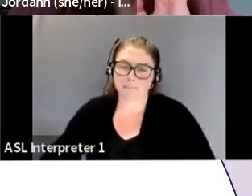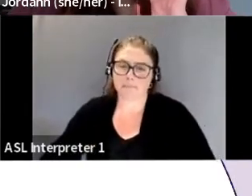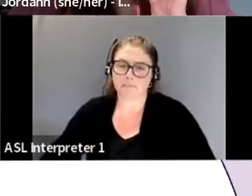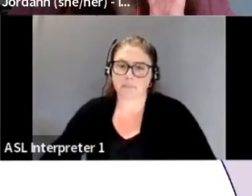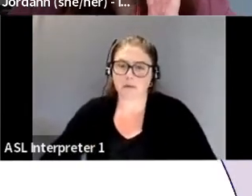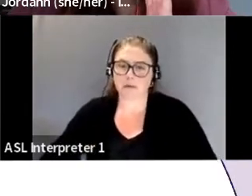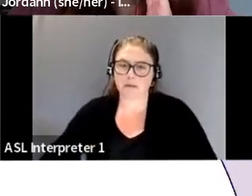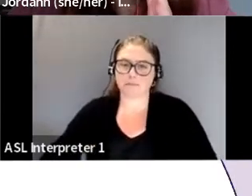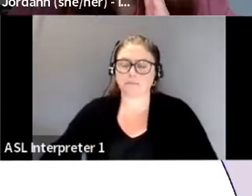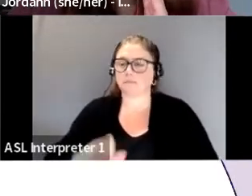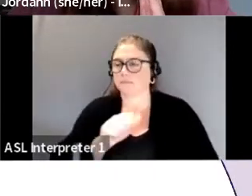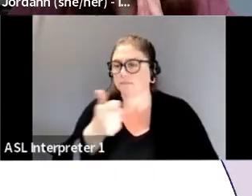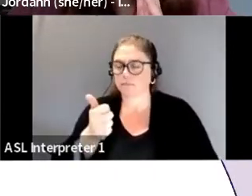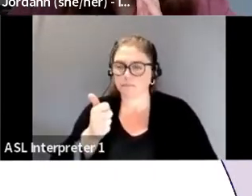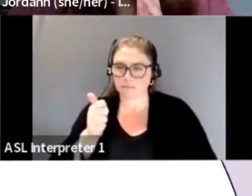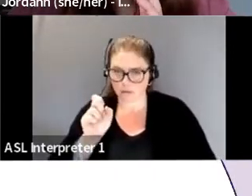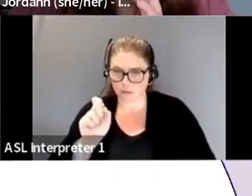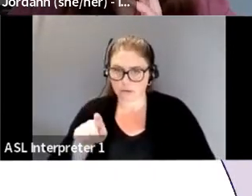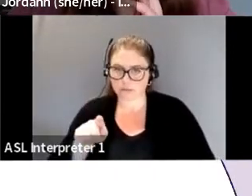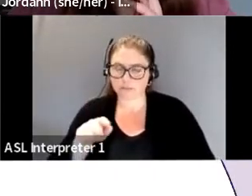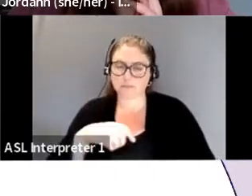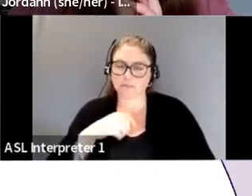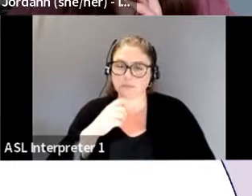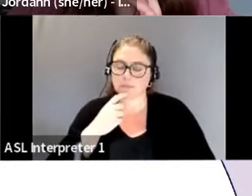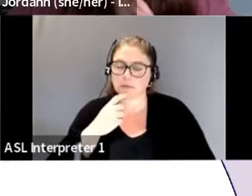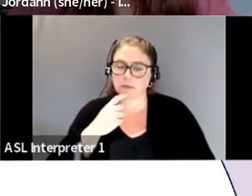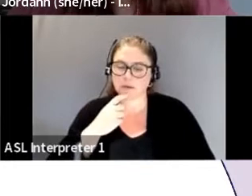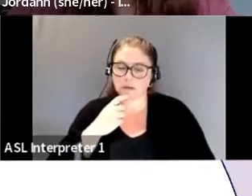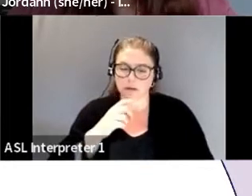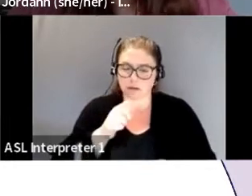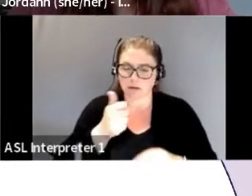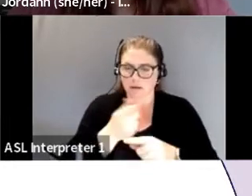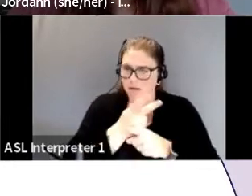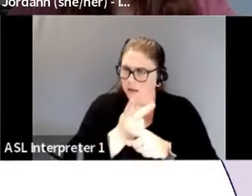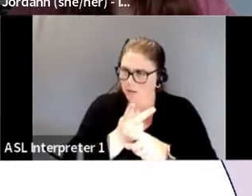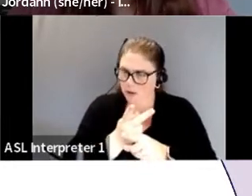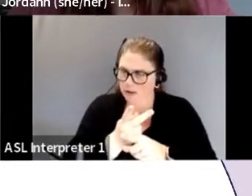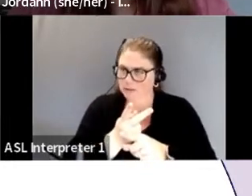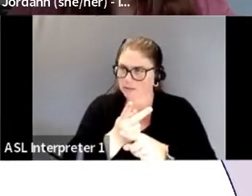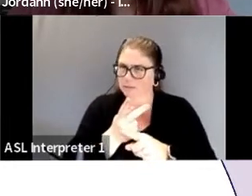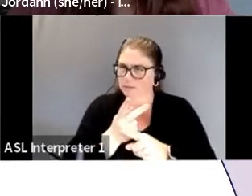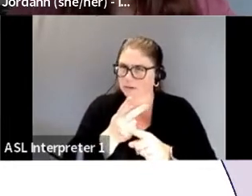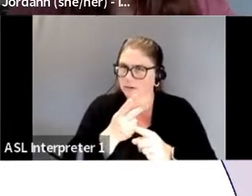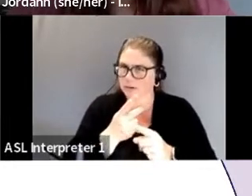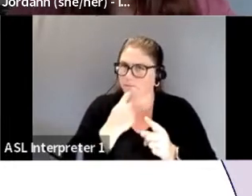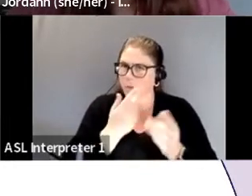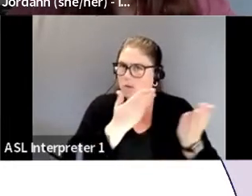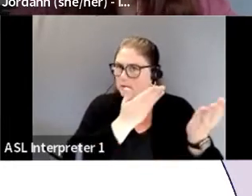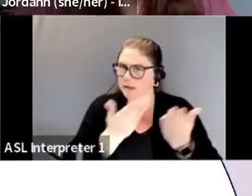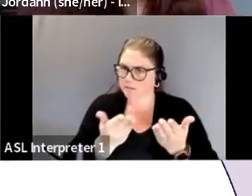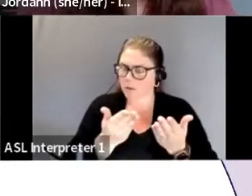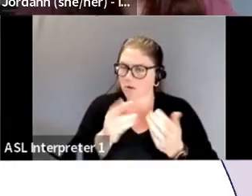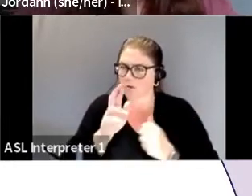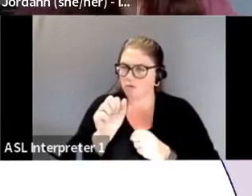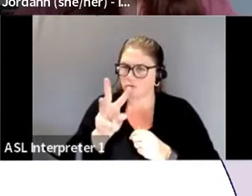Would a product made in Canada for the agriculture sector but using imported raw materials qualify for the